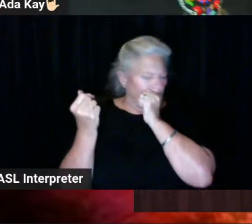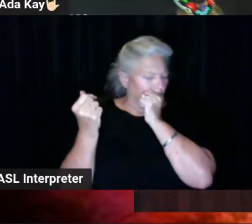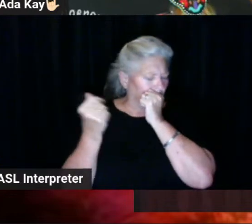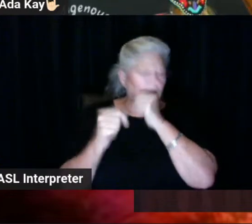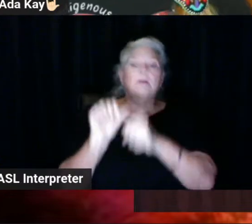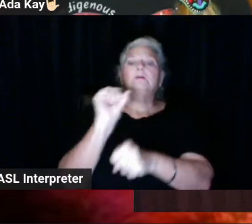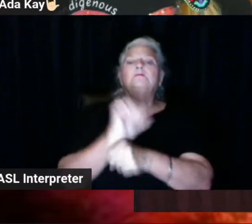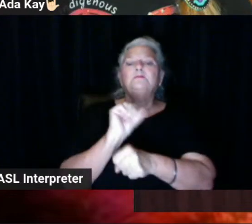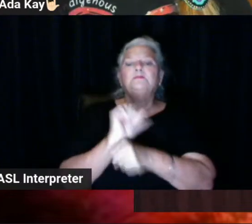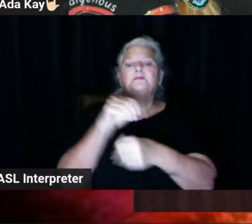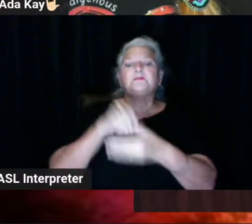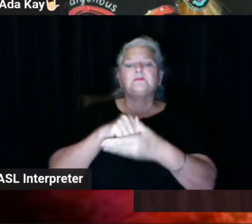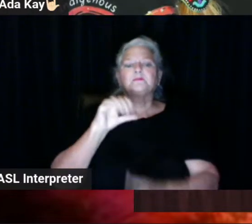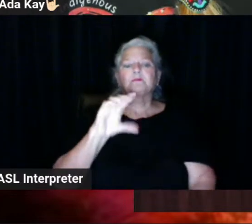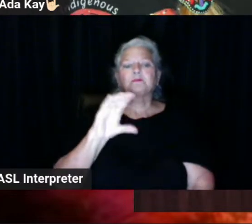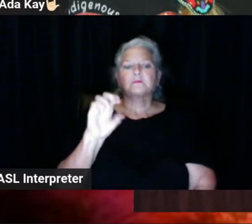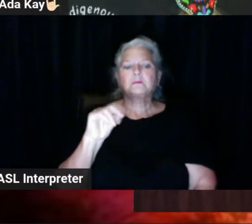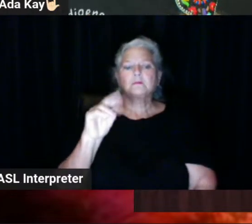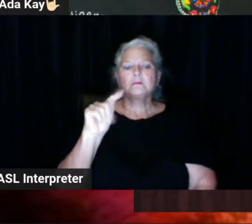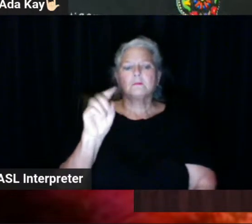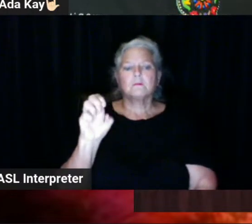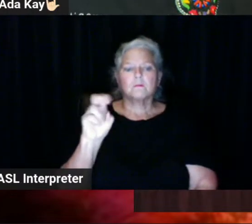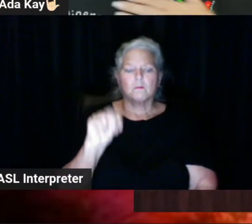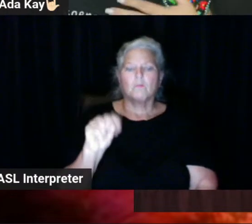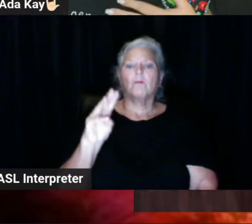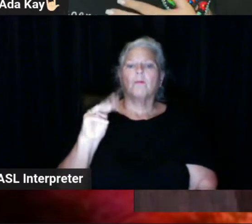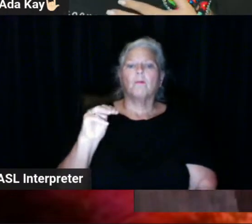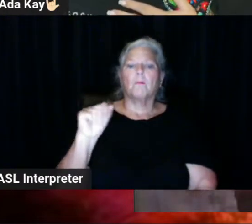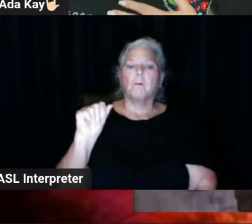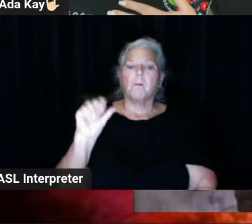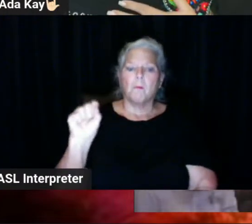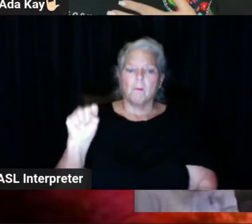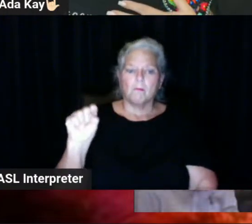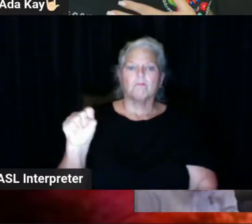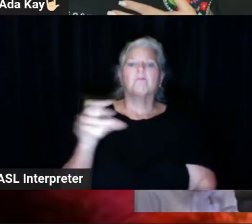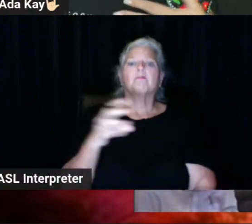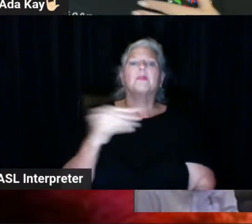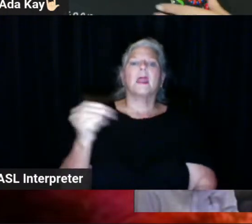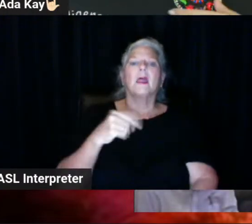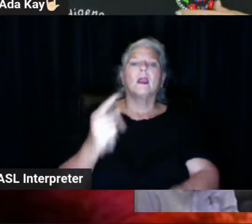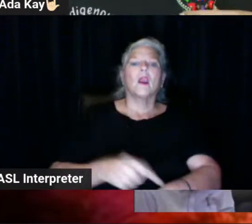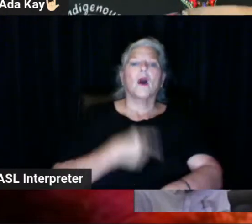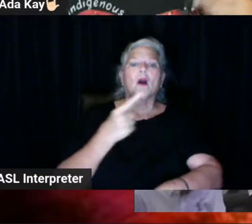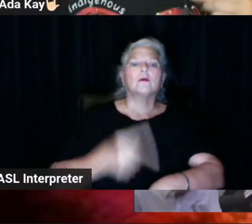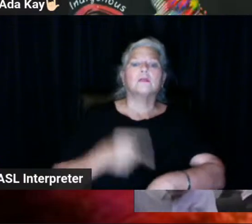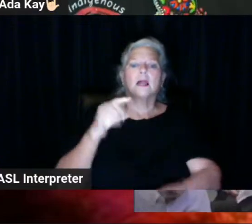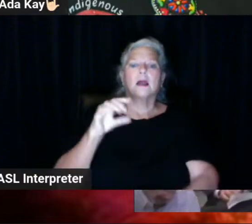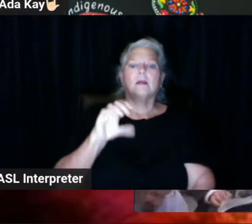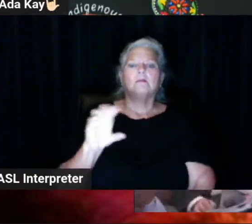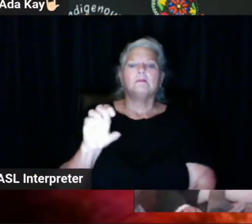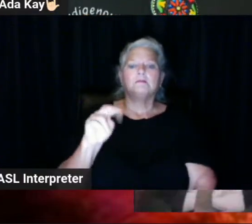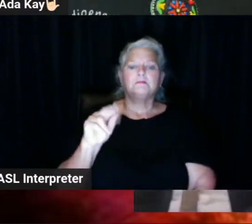Mass. My longtime boyfriend, Jeffrey Farrington, a longtime Canton resident, whose father retired as captain of the Canton Fire